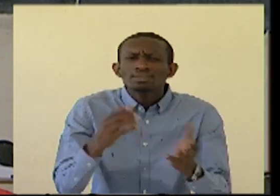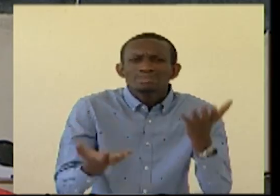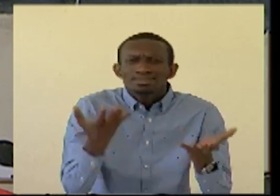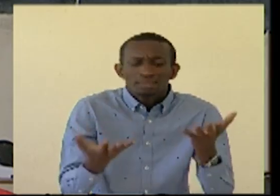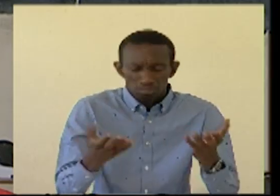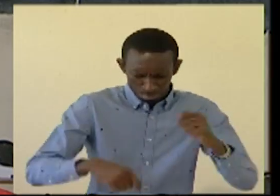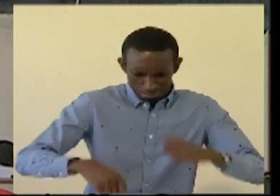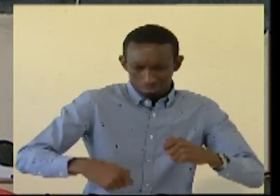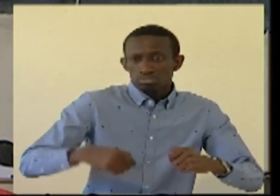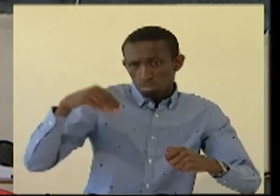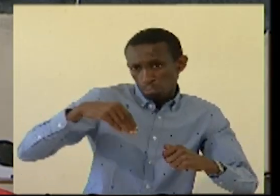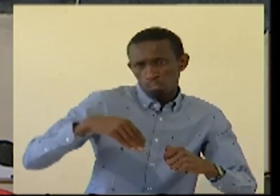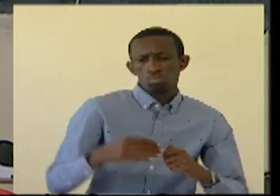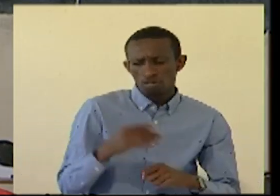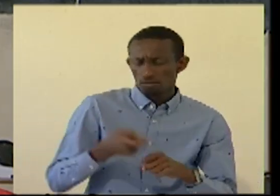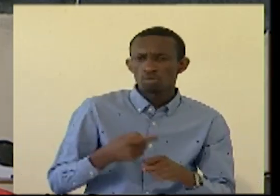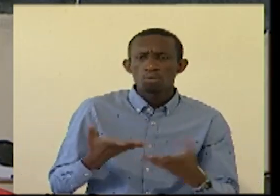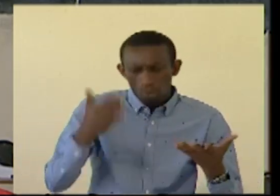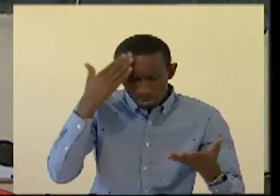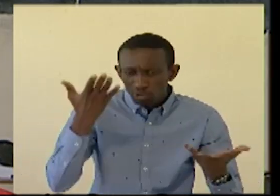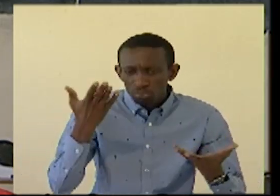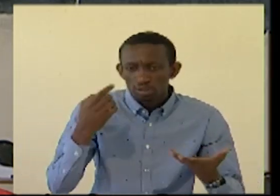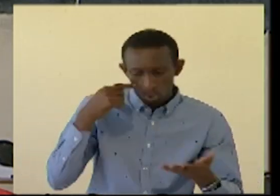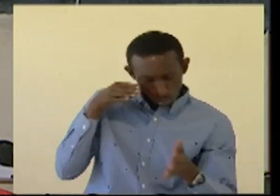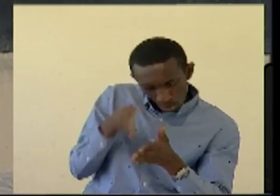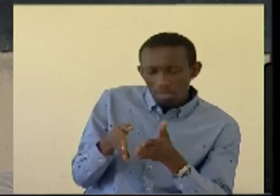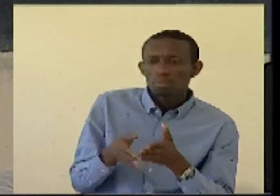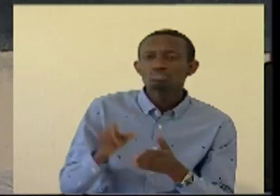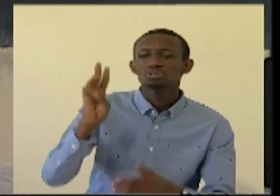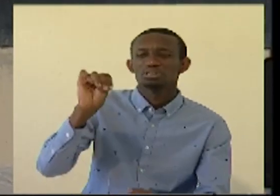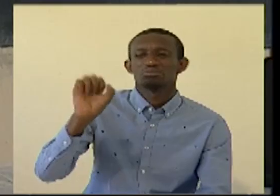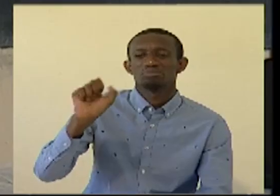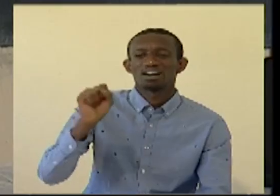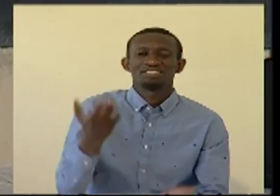mass. So let's say we have a mole.